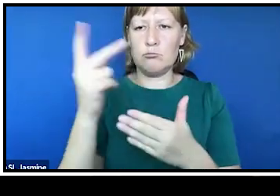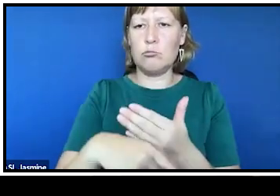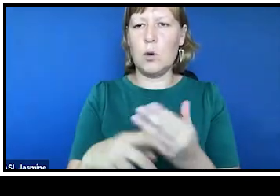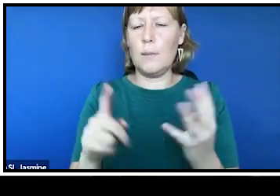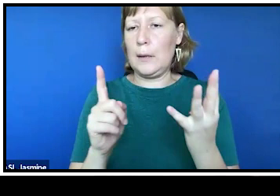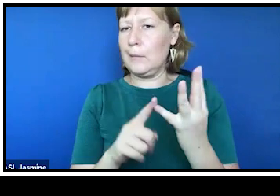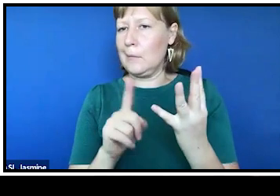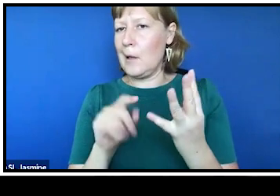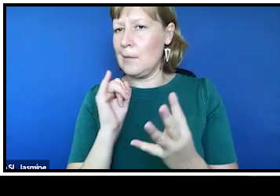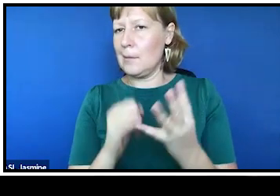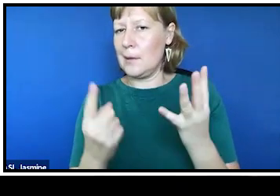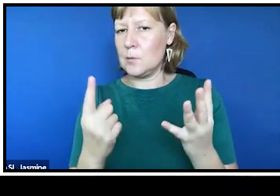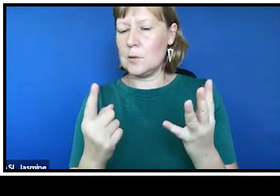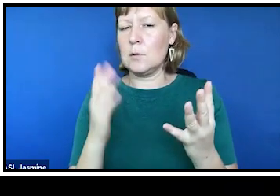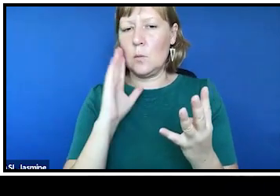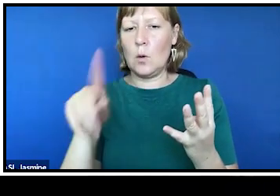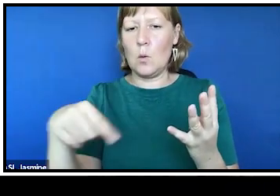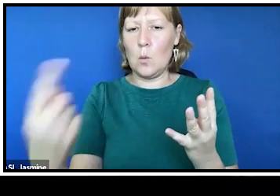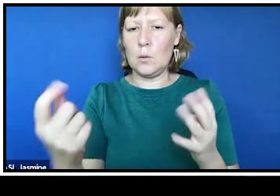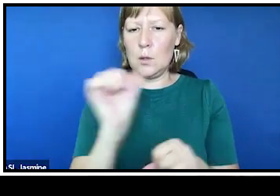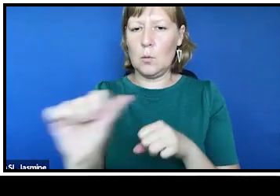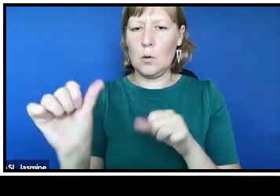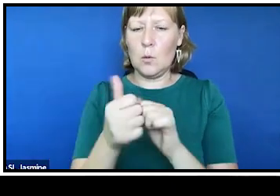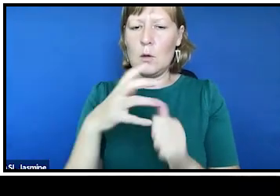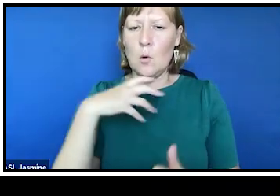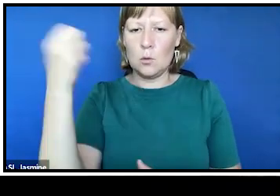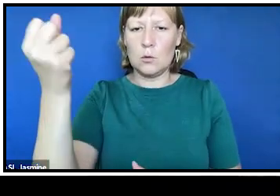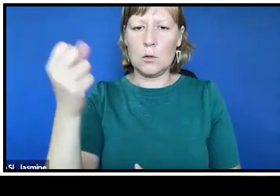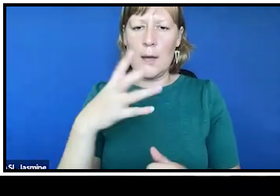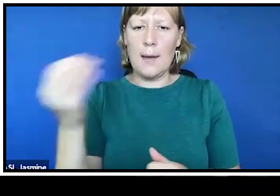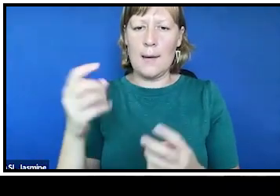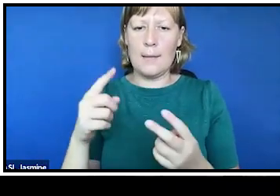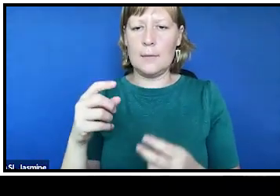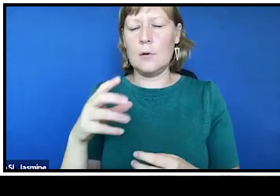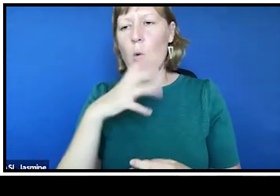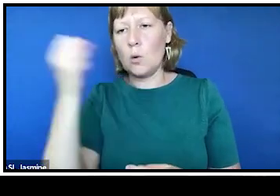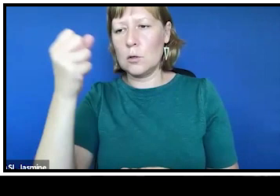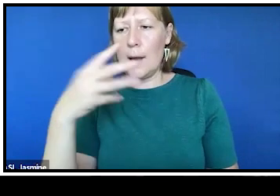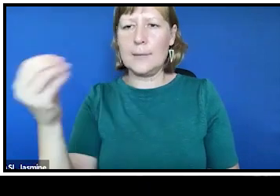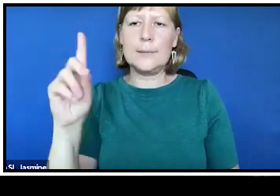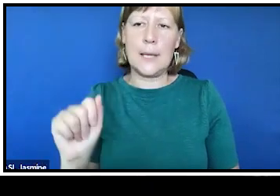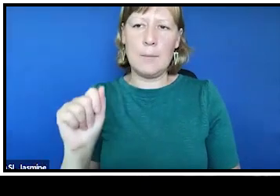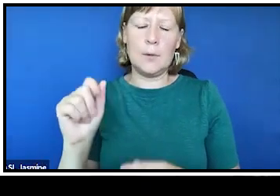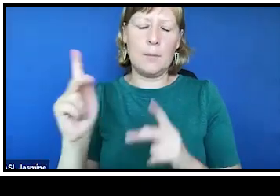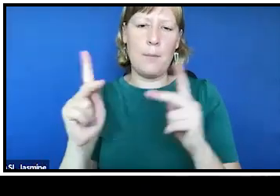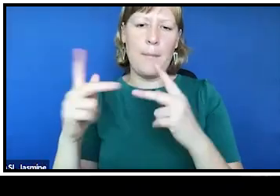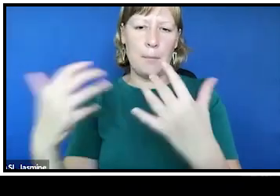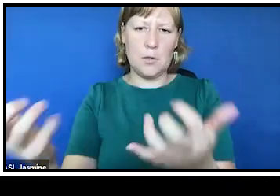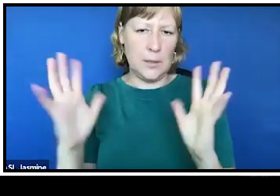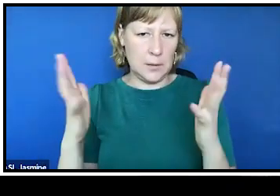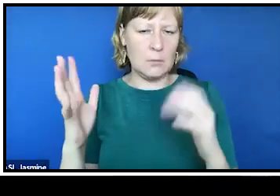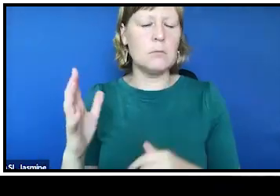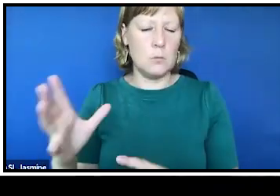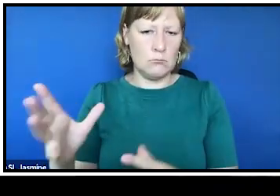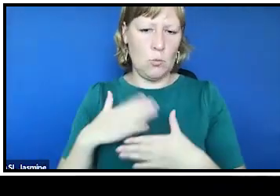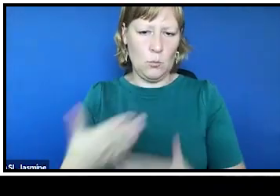one is only going to work with the elderly and disabled population as of right now. That's what they put forth on